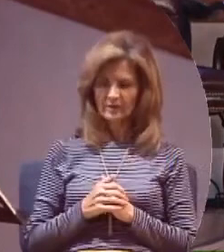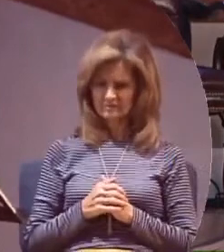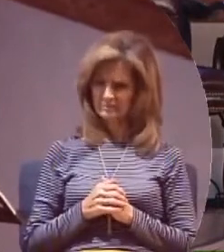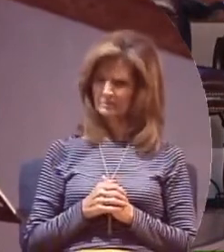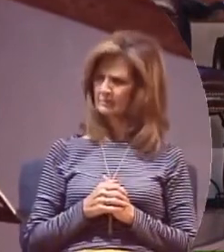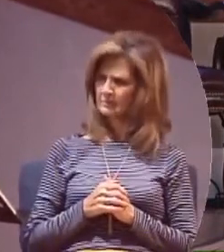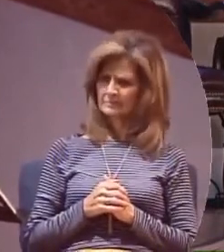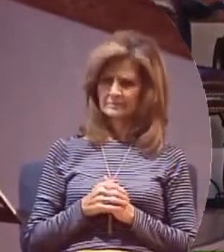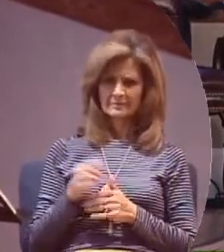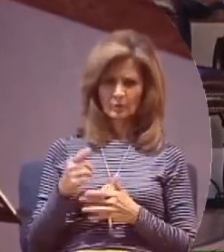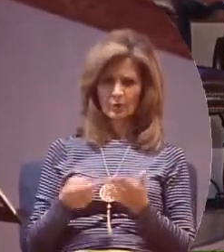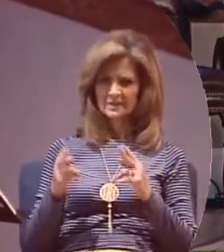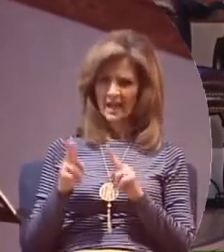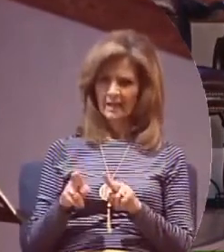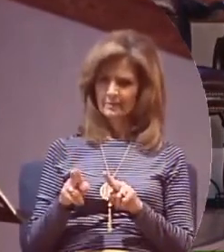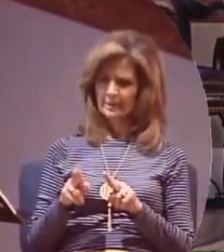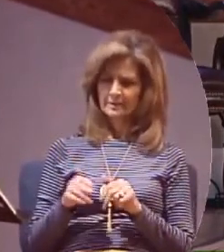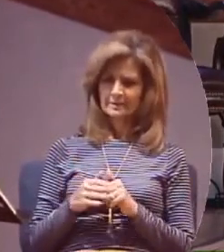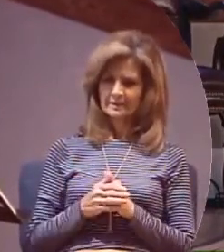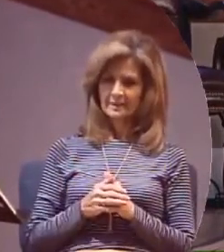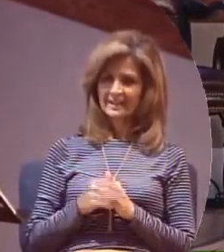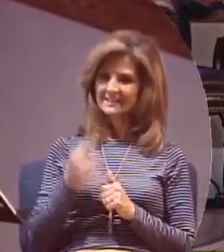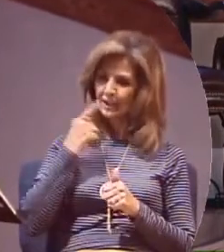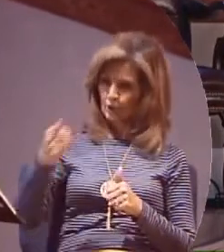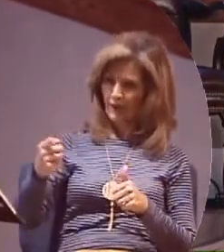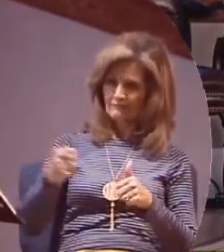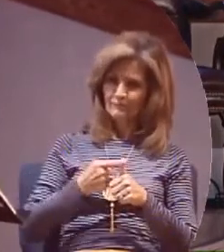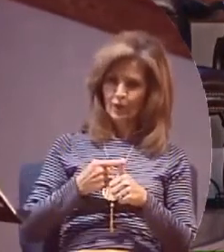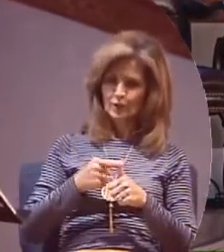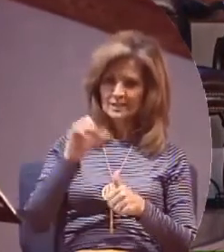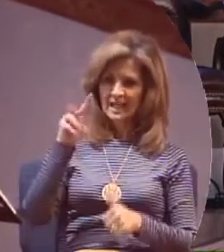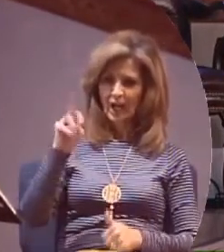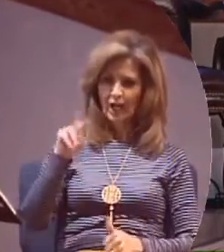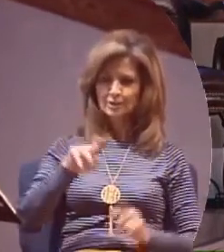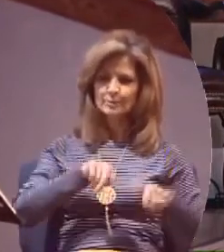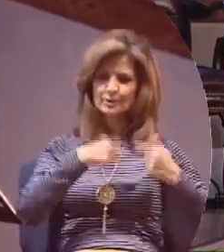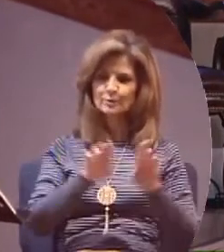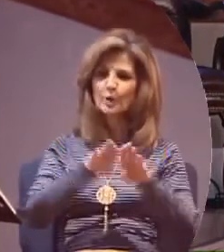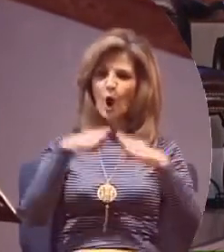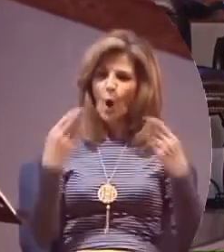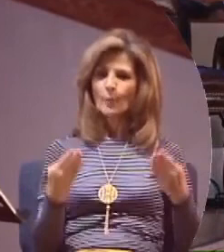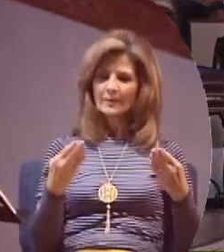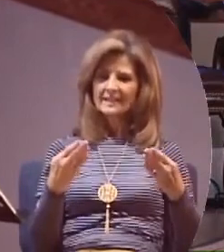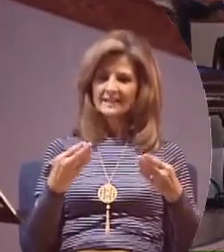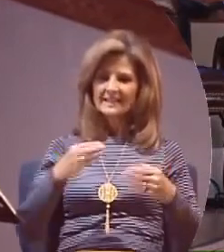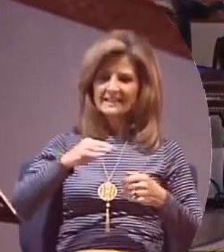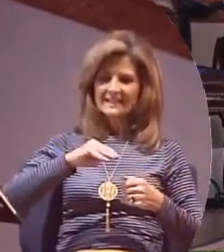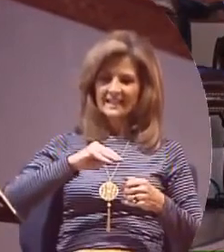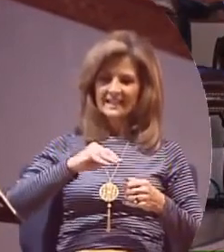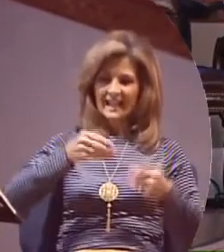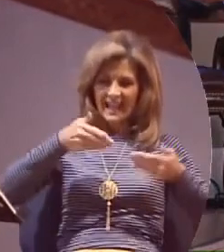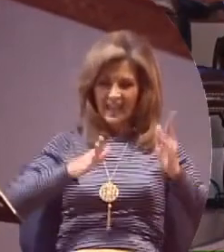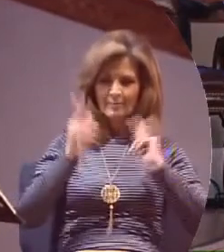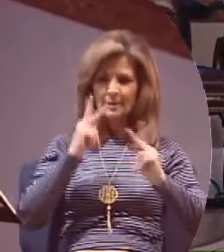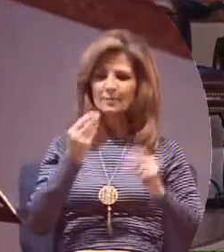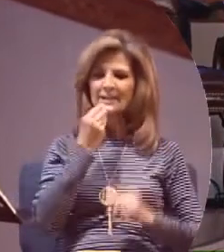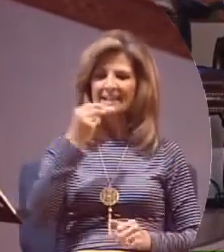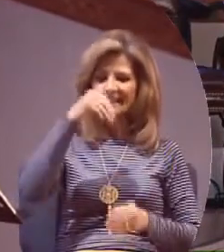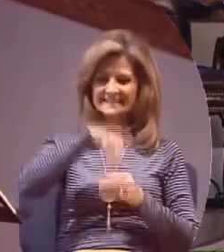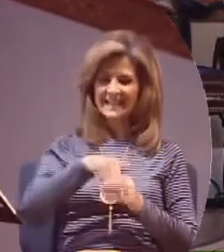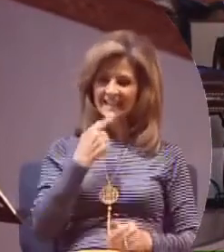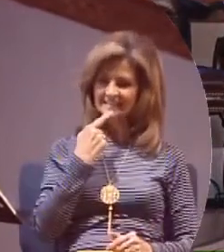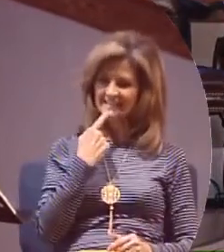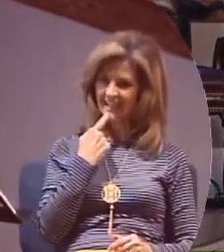like that. And I said, what in the world? And they said, you're our first customer since we opened back up and are let people start eating inside. You know what I